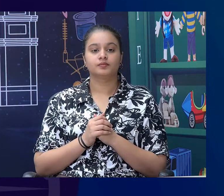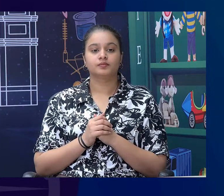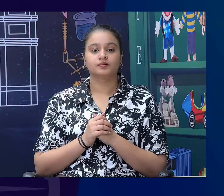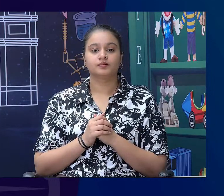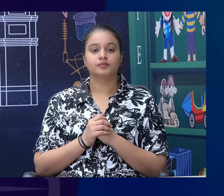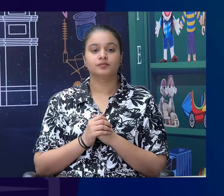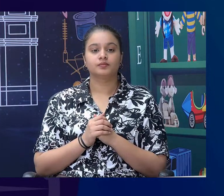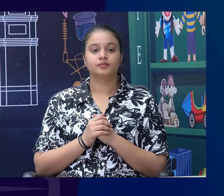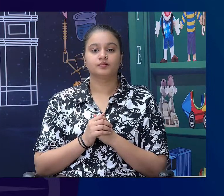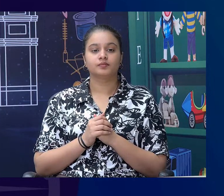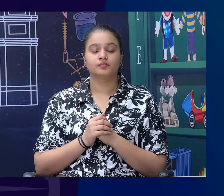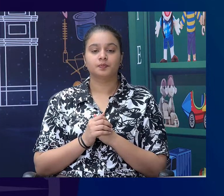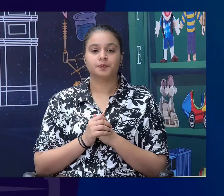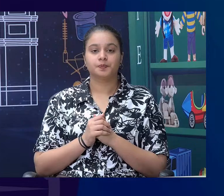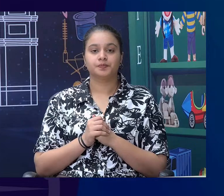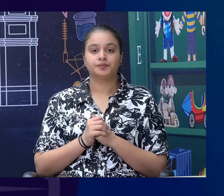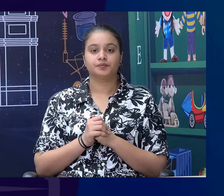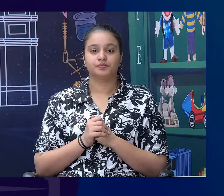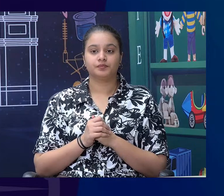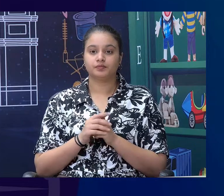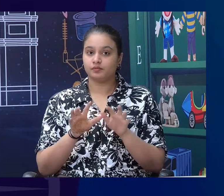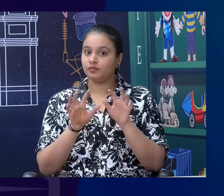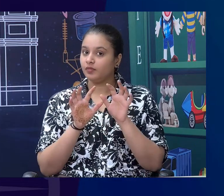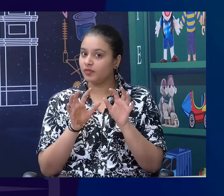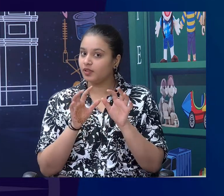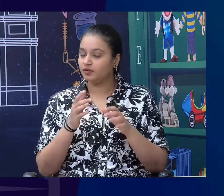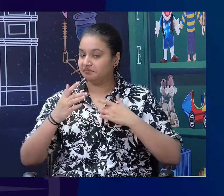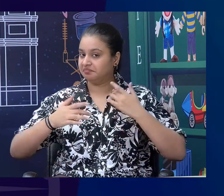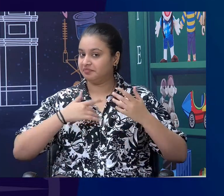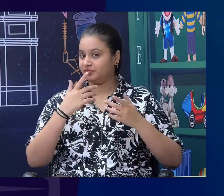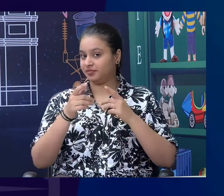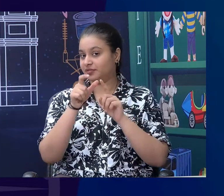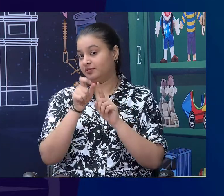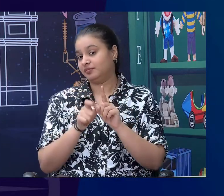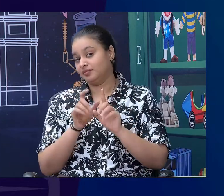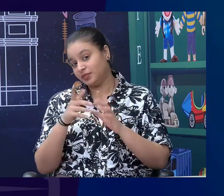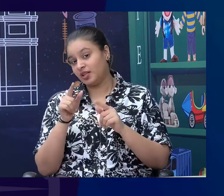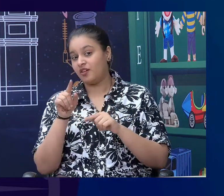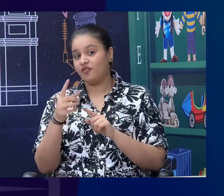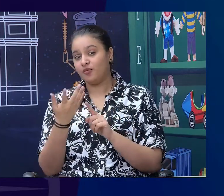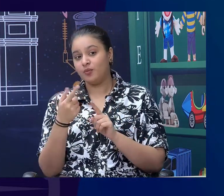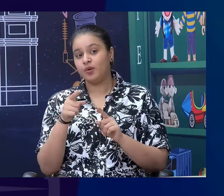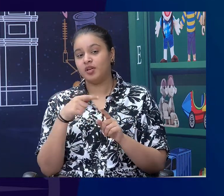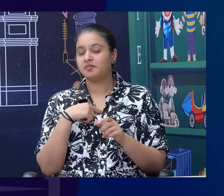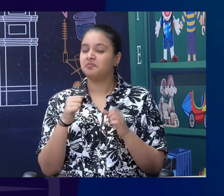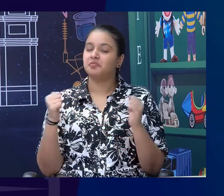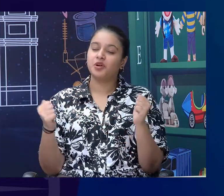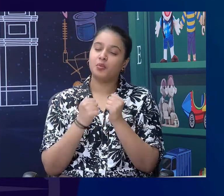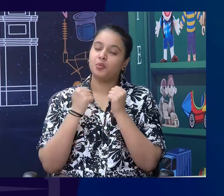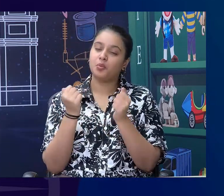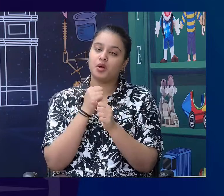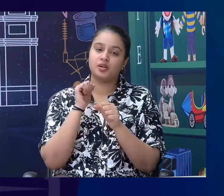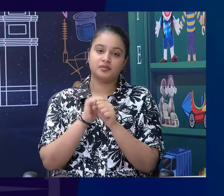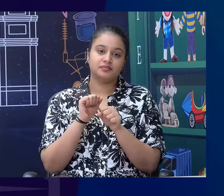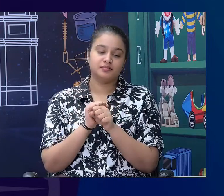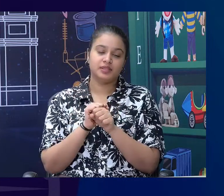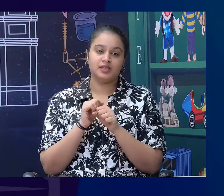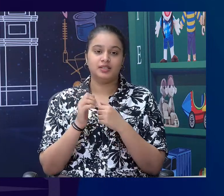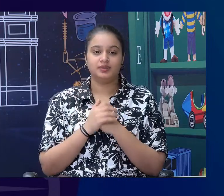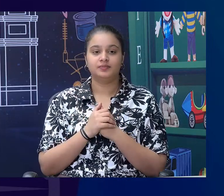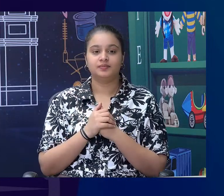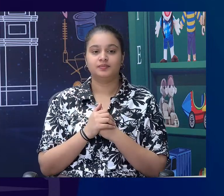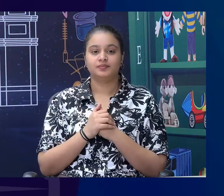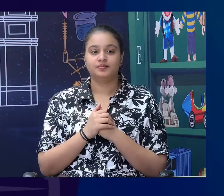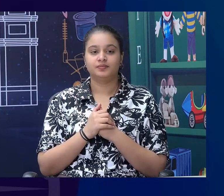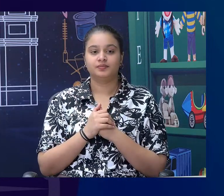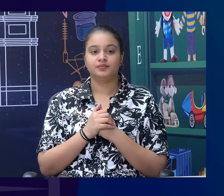All right. Well, dog is an interesting character. He was also one of the hardworking animals in the story. Oh, yes.